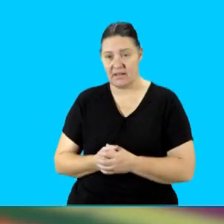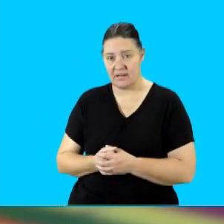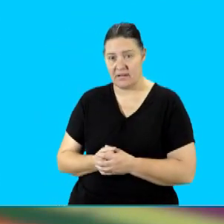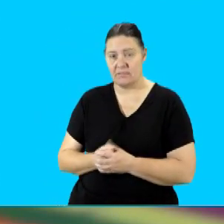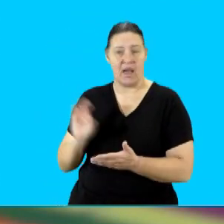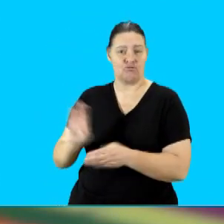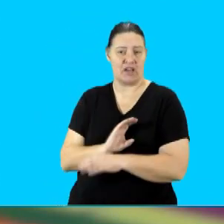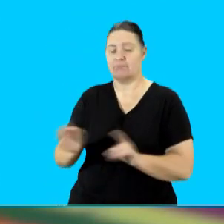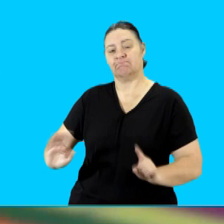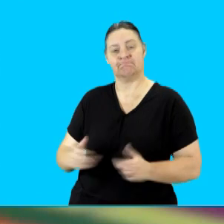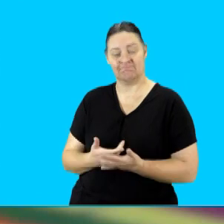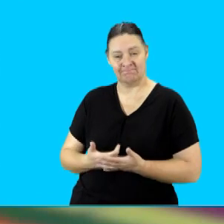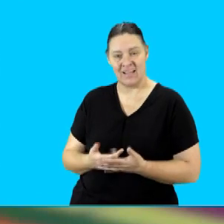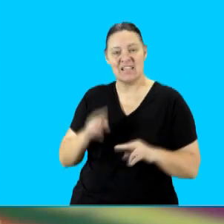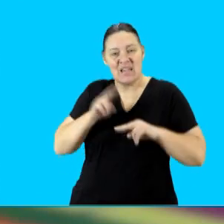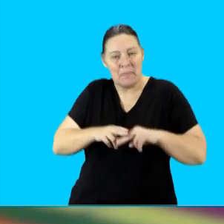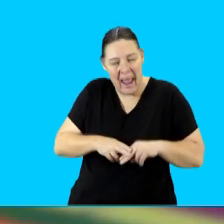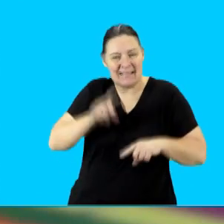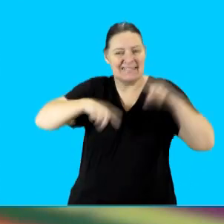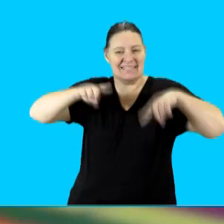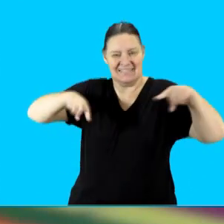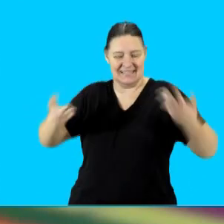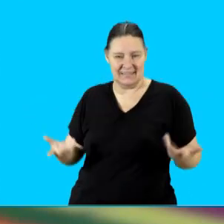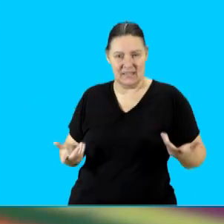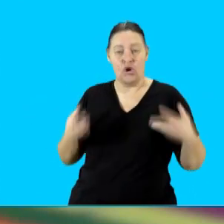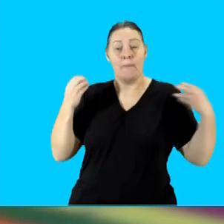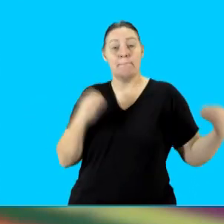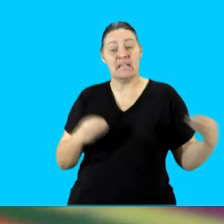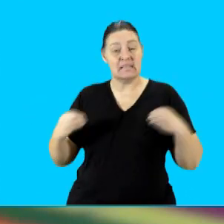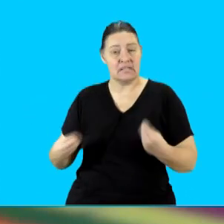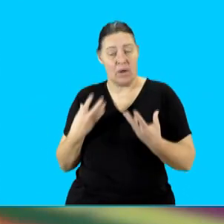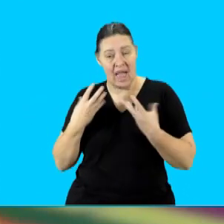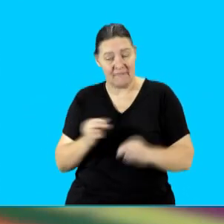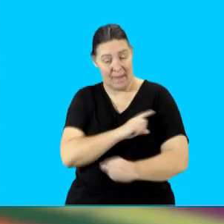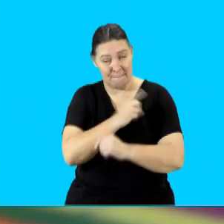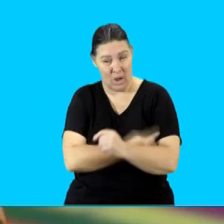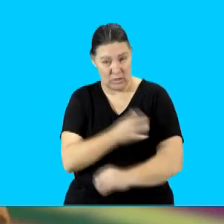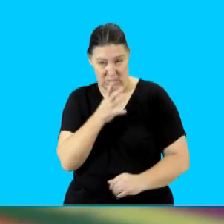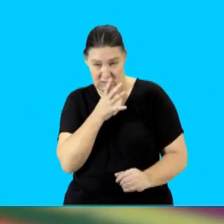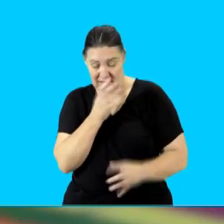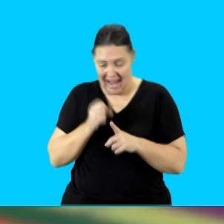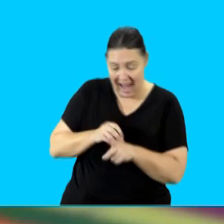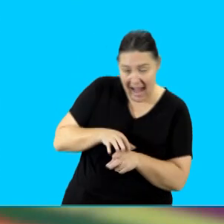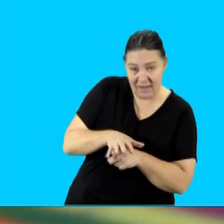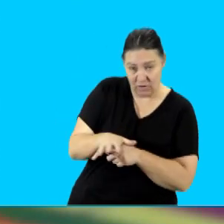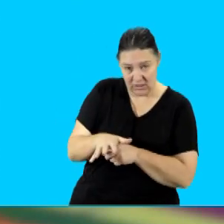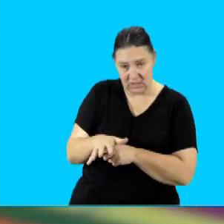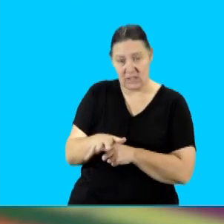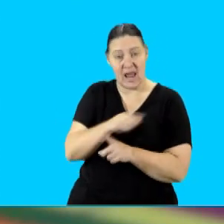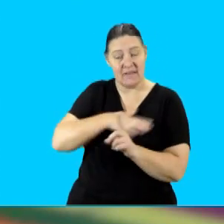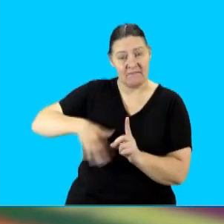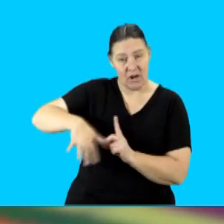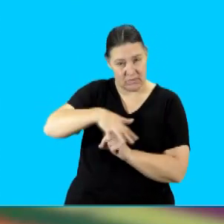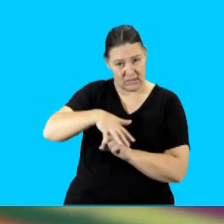sold to the business. So it comes in different degrees. But for the business to have a lot of power and influence its